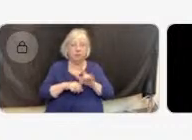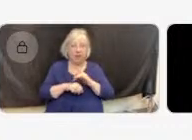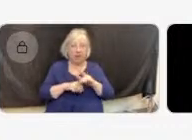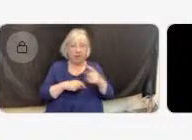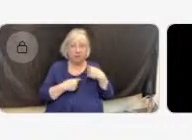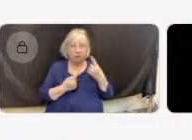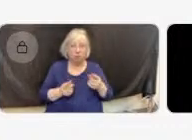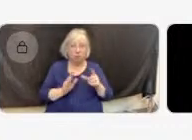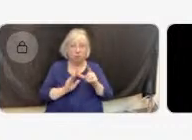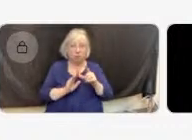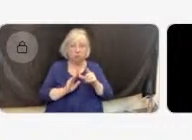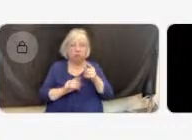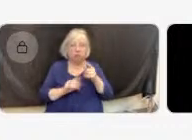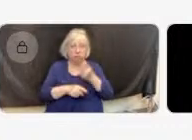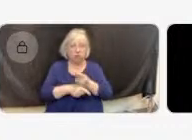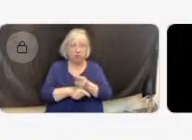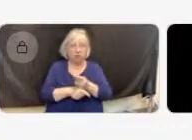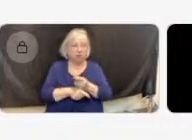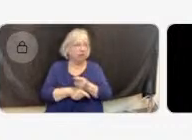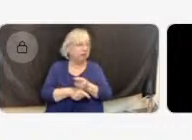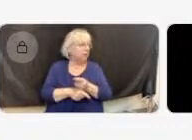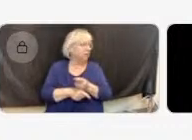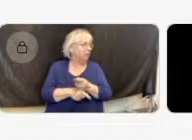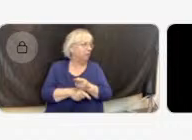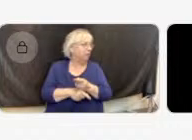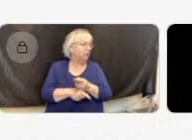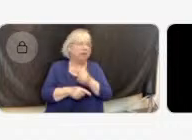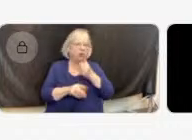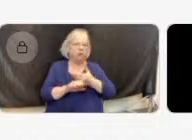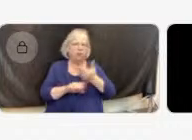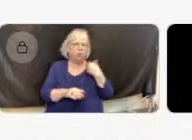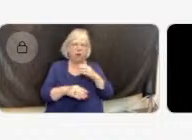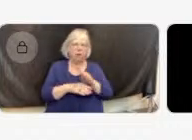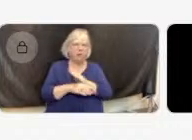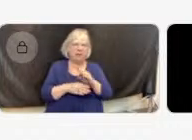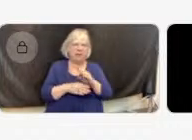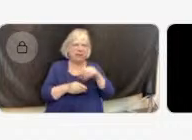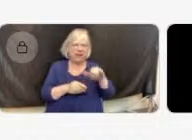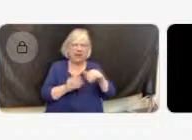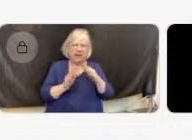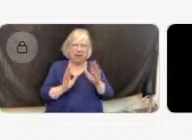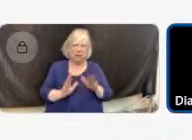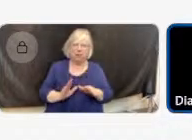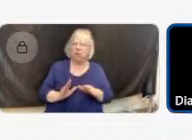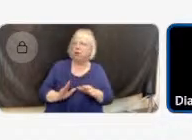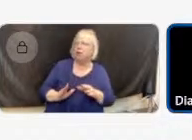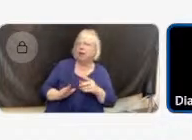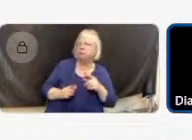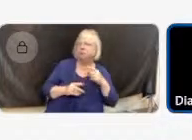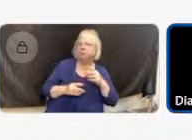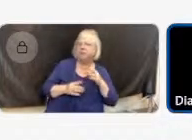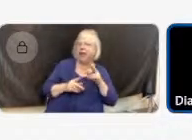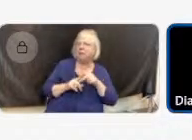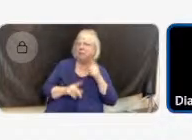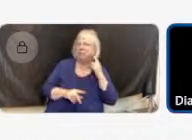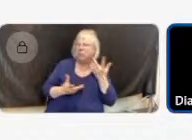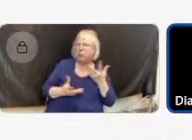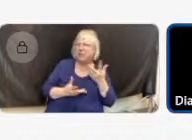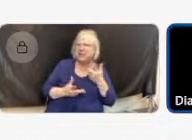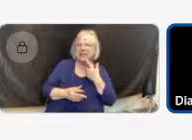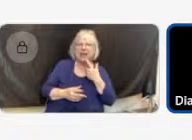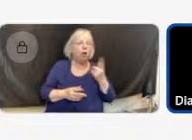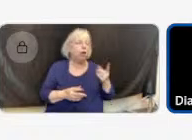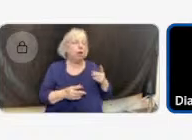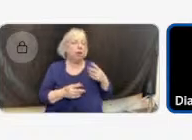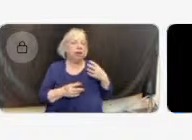been? There wasn't a prior business there, was it? I can't get what she say. Was this property